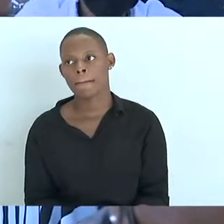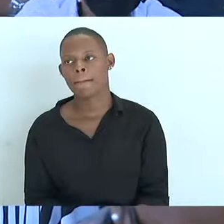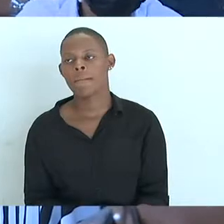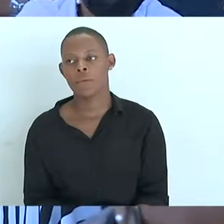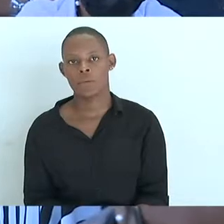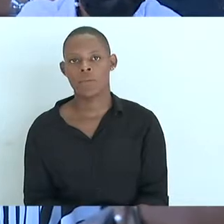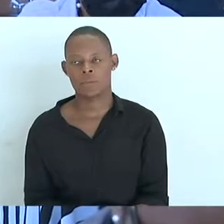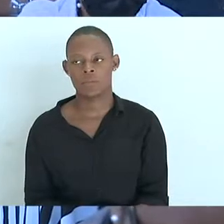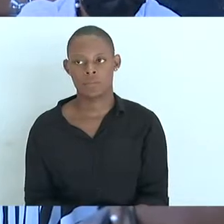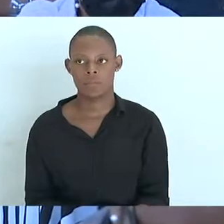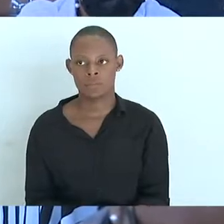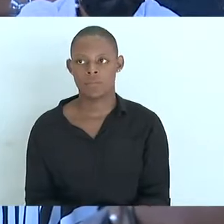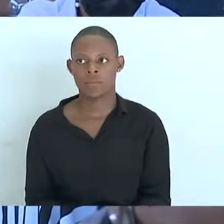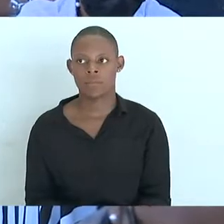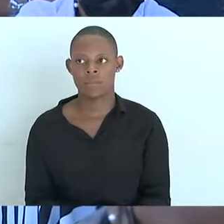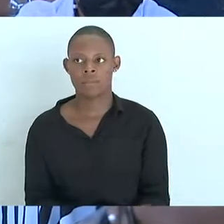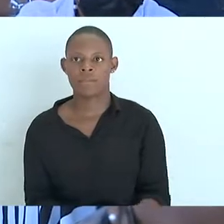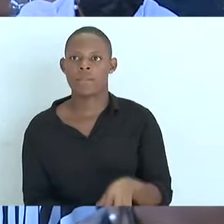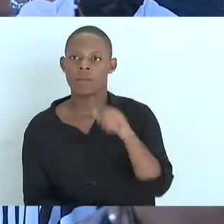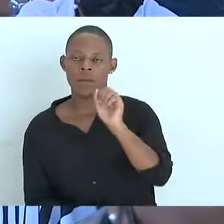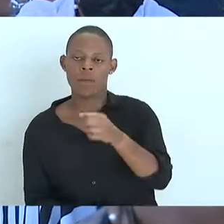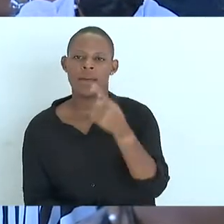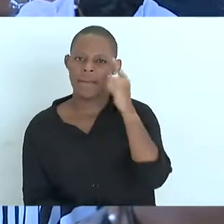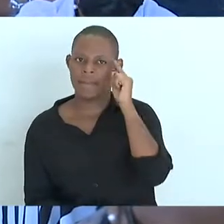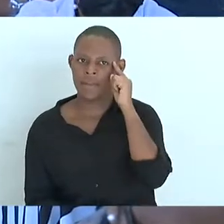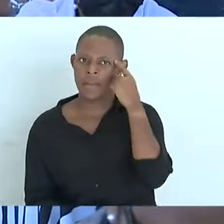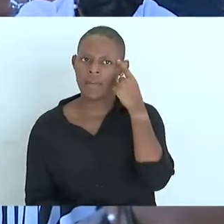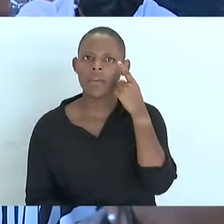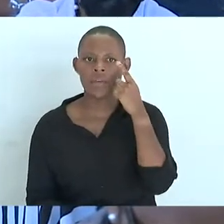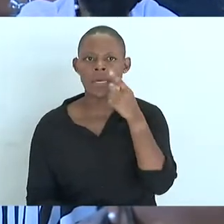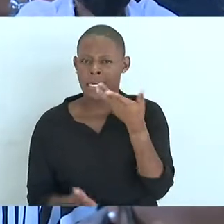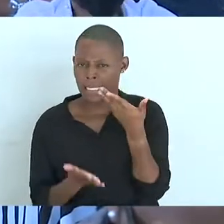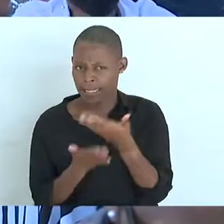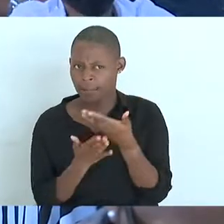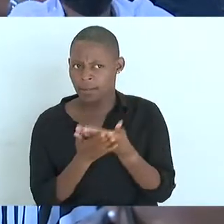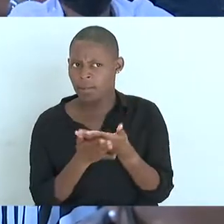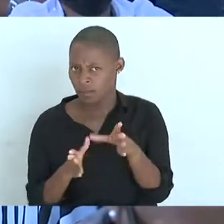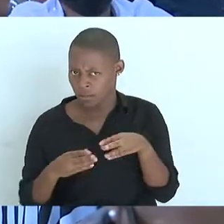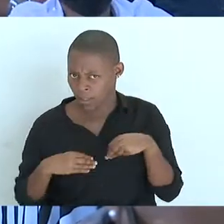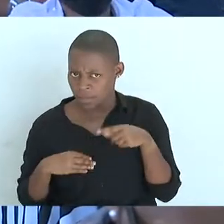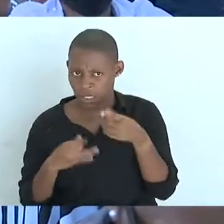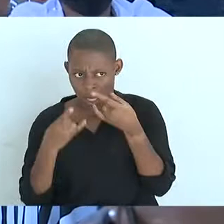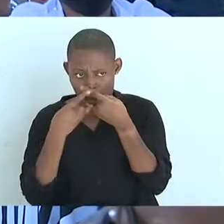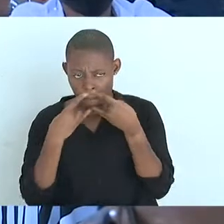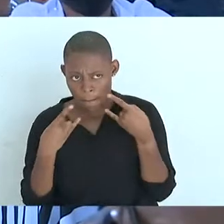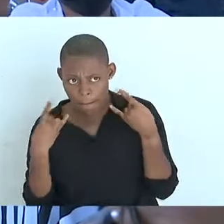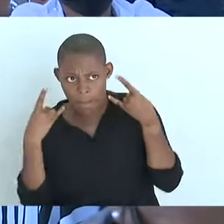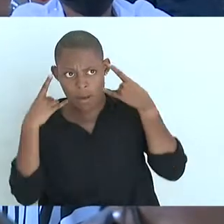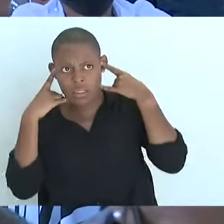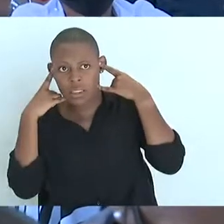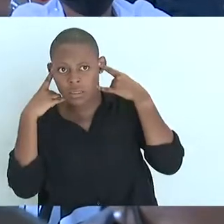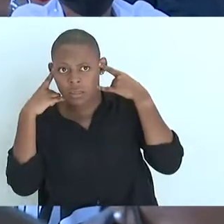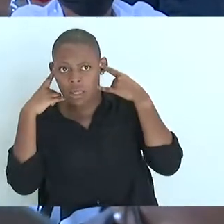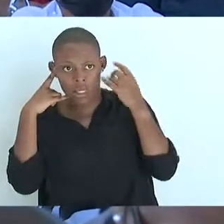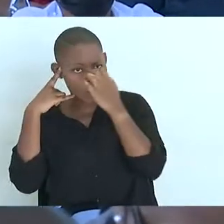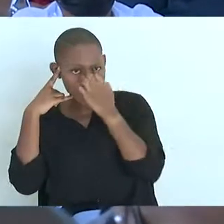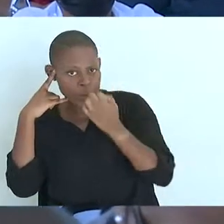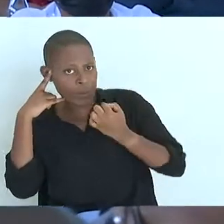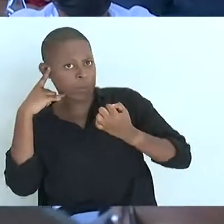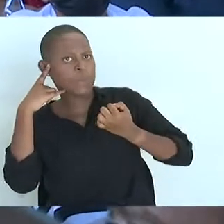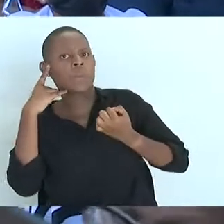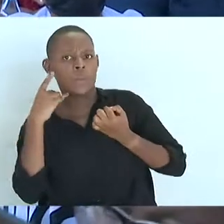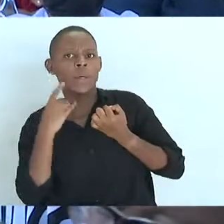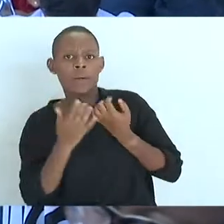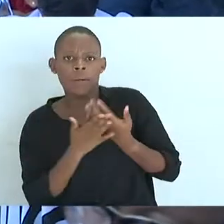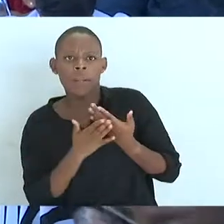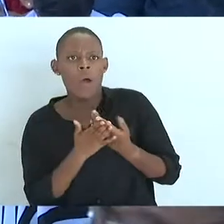I take it I'll be authorized to take my mask off at the moment. The marshals were very strict with me. Every time